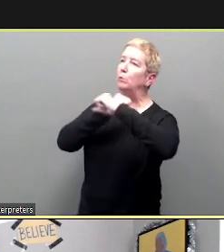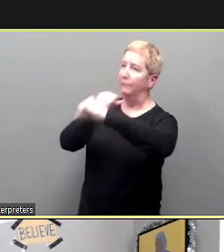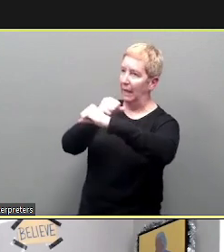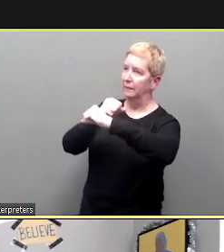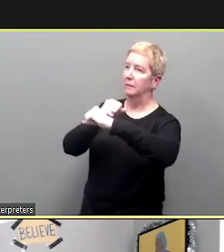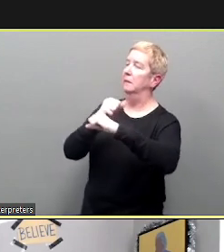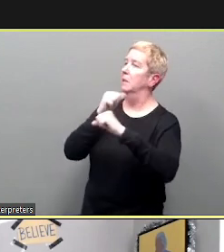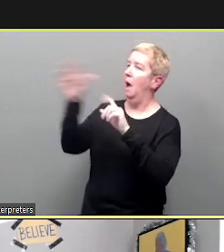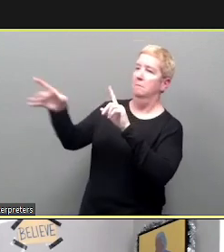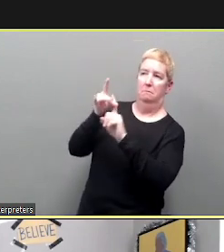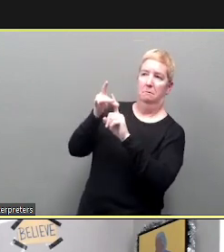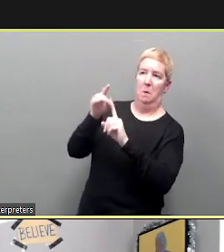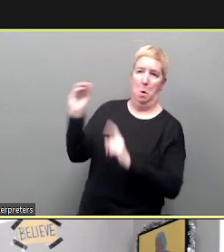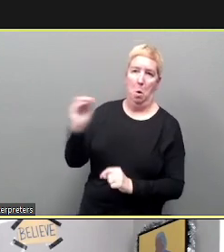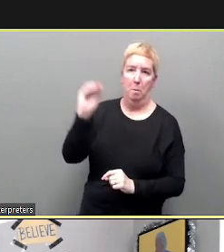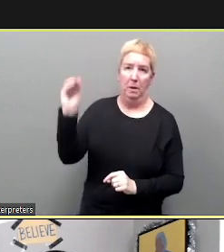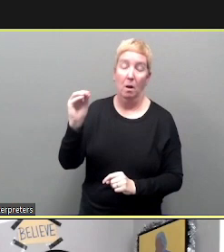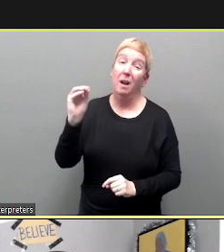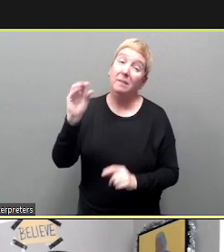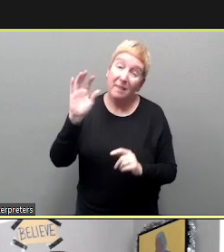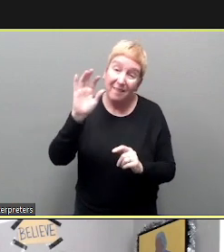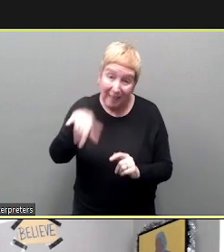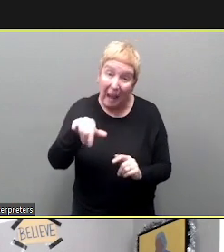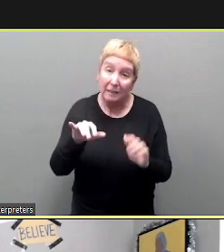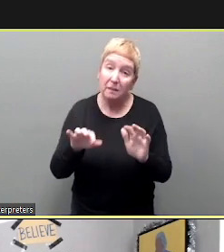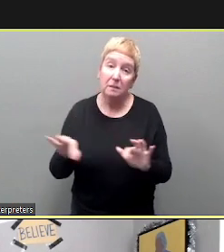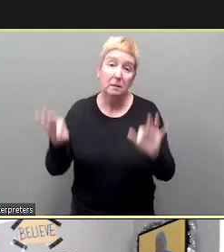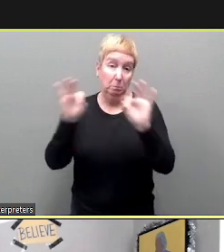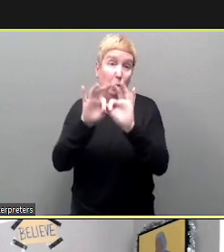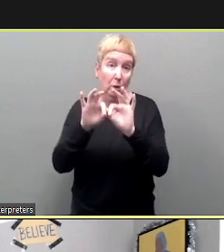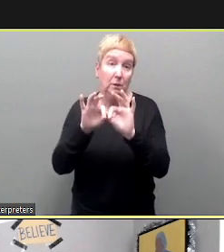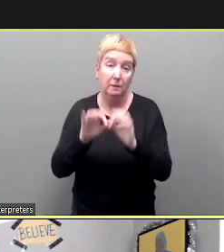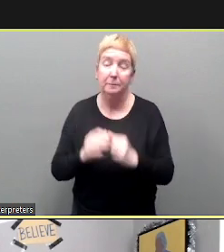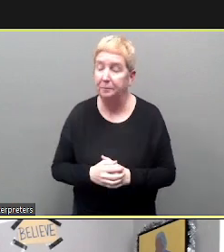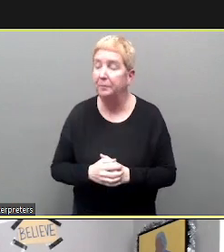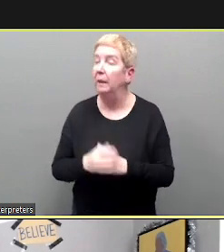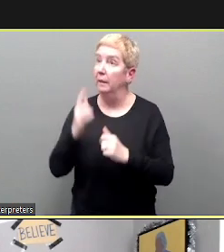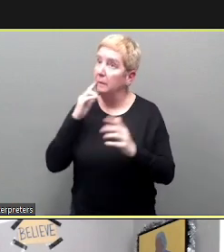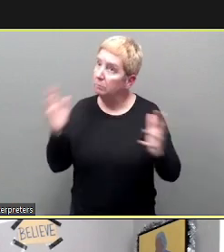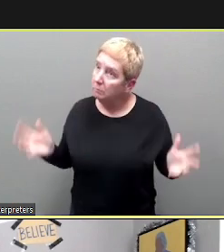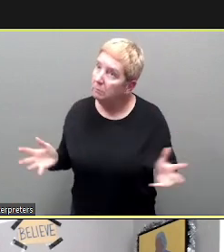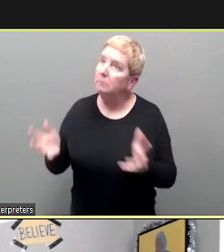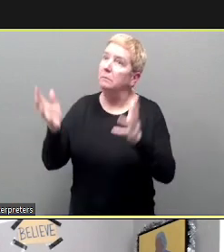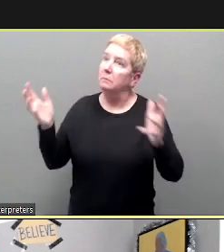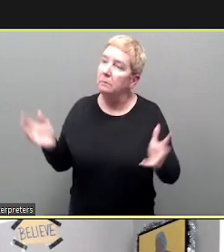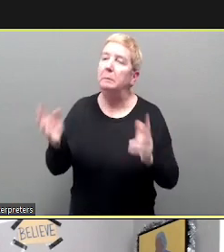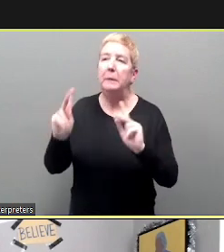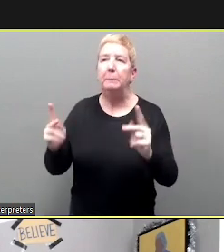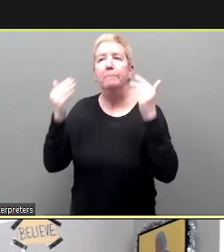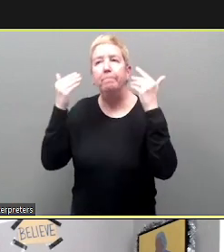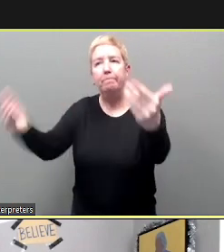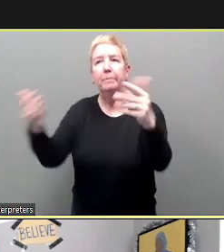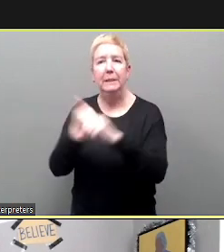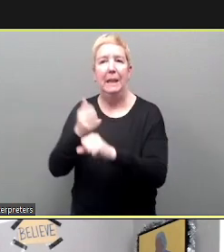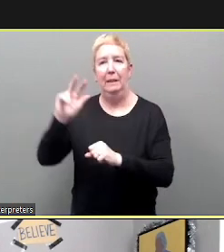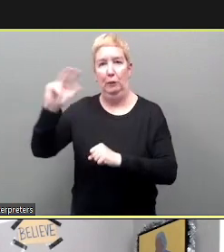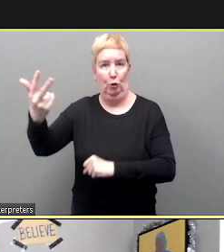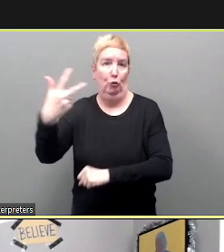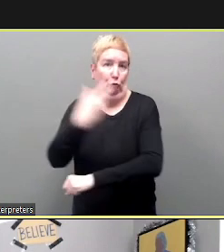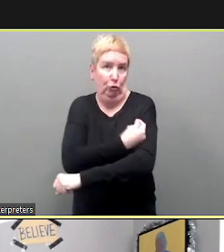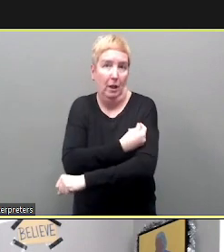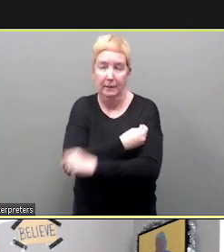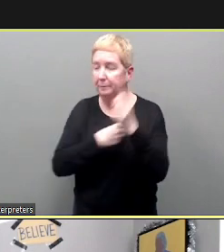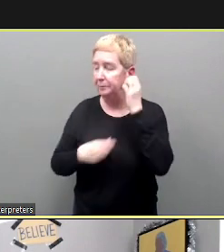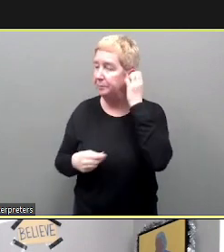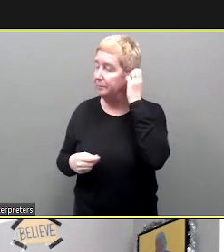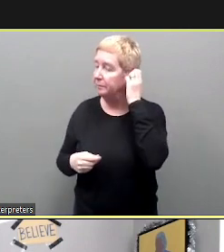Omicron. So that's really something we want to keep on encouraging everybody to get their boosters if they haven't gotten their boosters, and